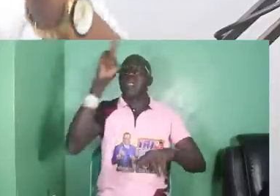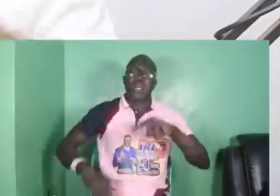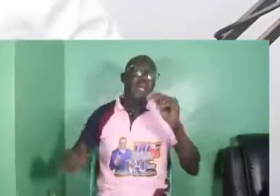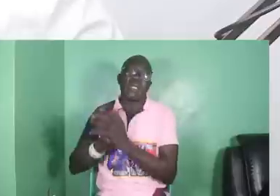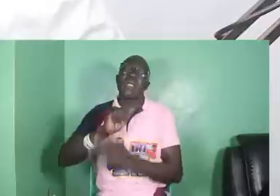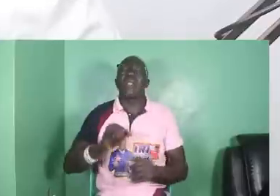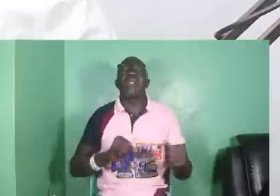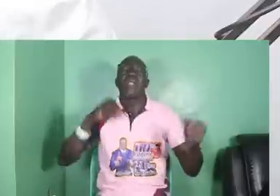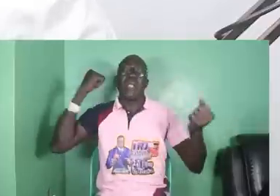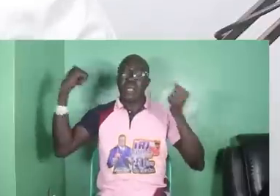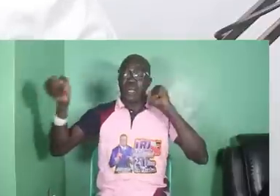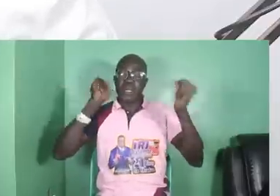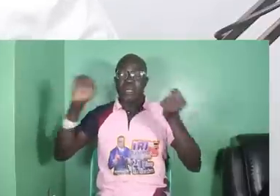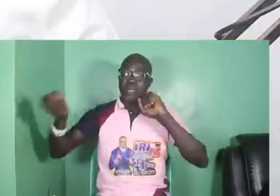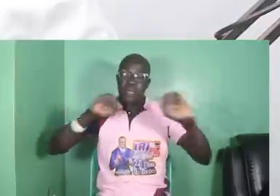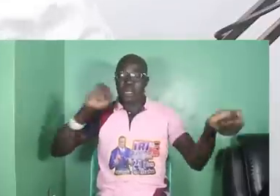missing. You're not missing. You're not missing.